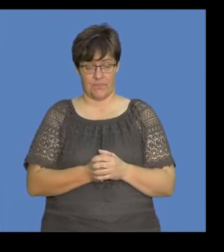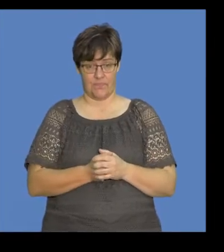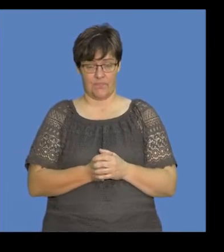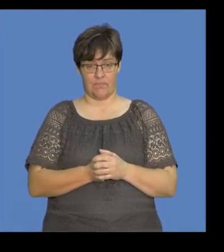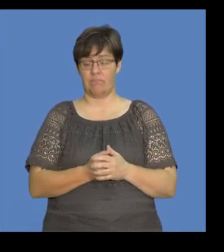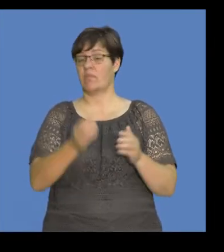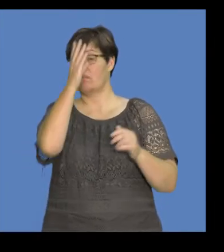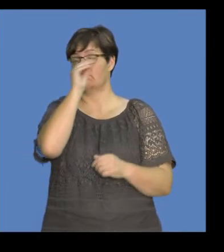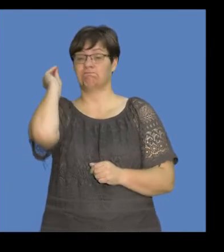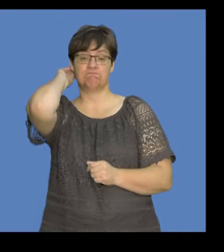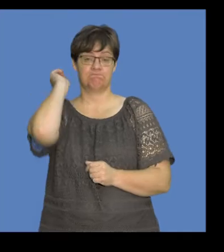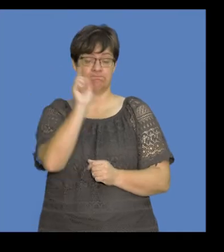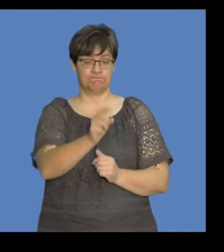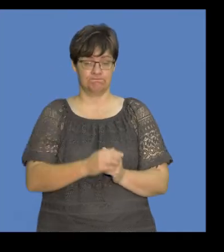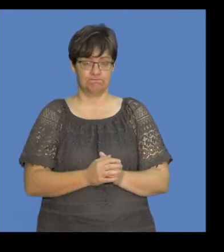now remember,